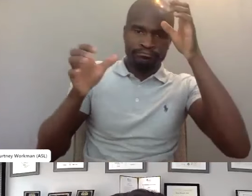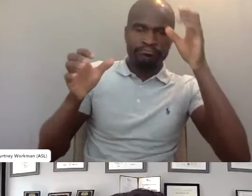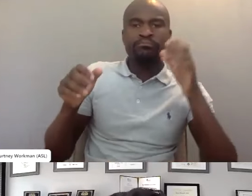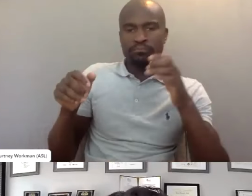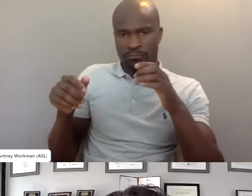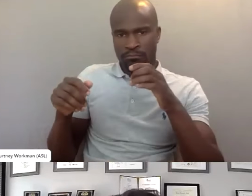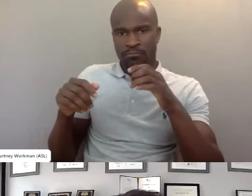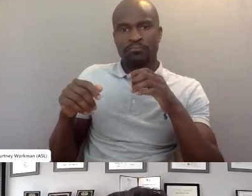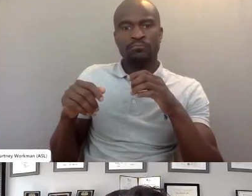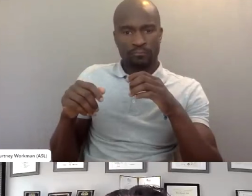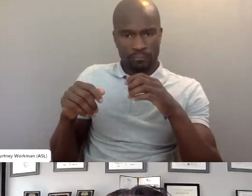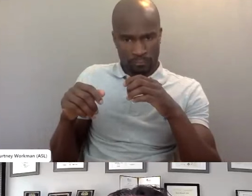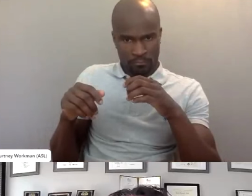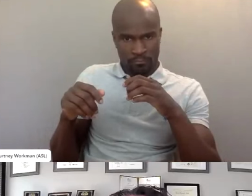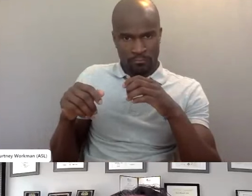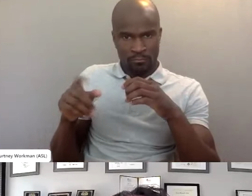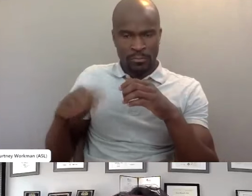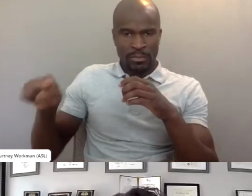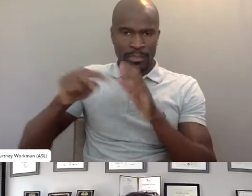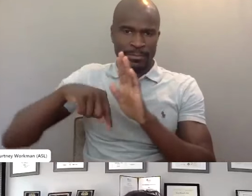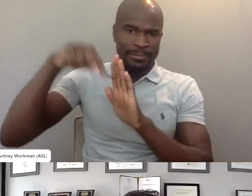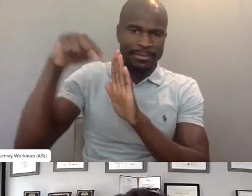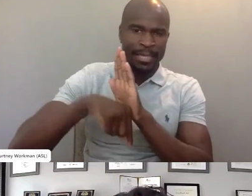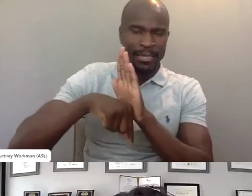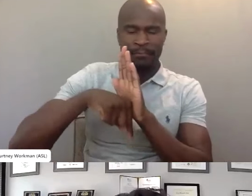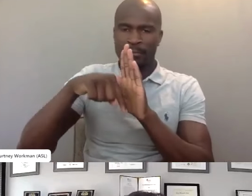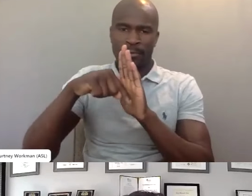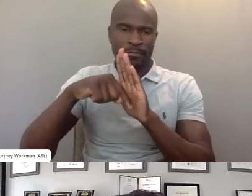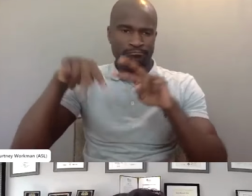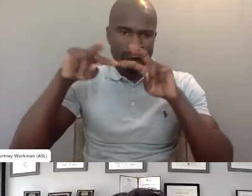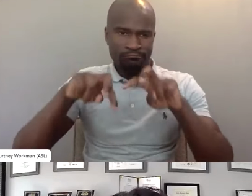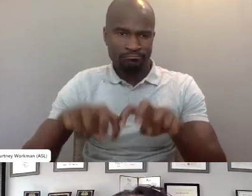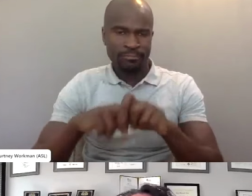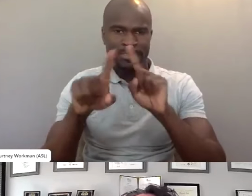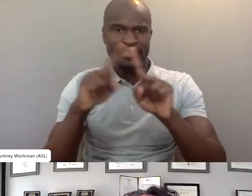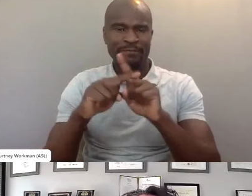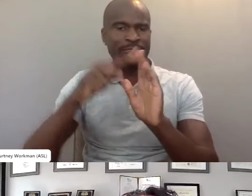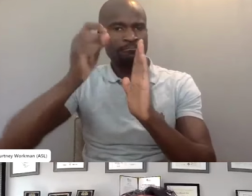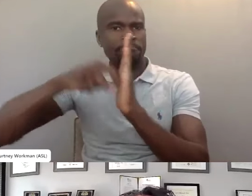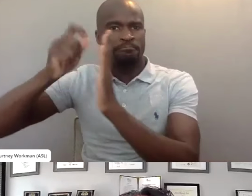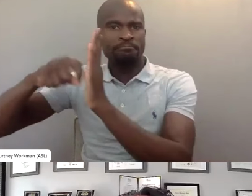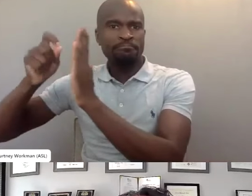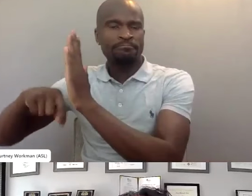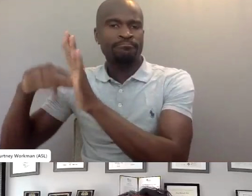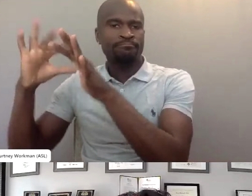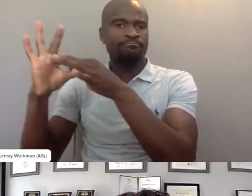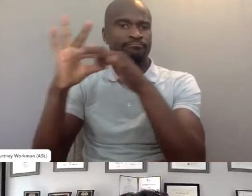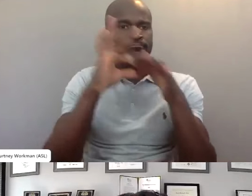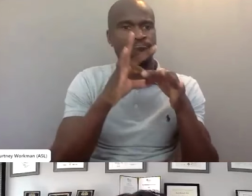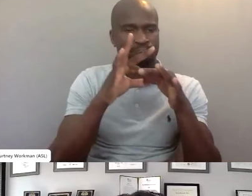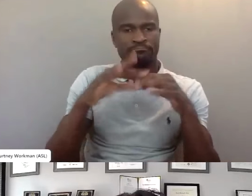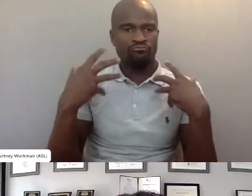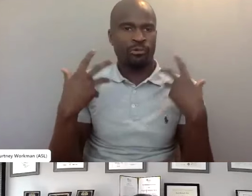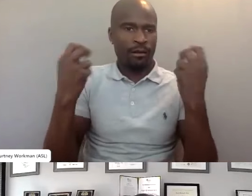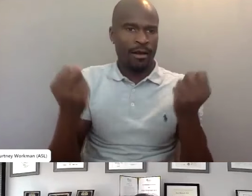research experts, really doing a deep dive in the literature. What are the concepts that we know might foster recovery? And it's an evidence-informed approach